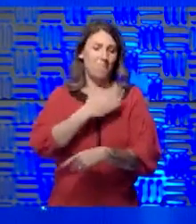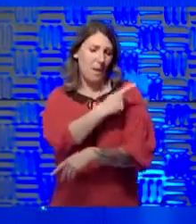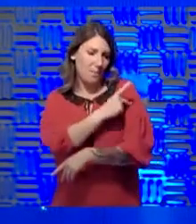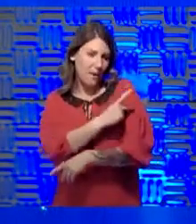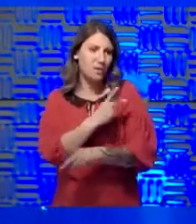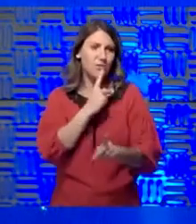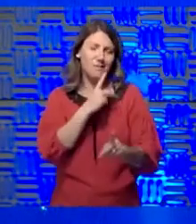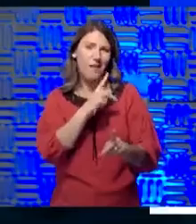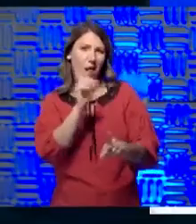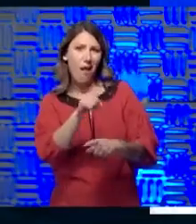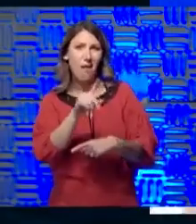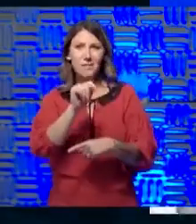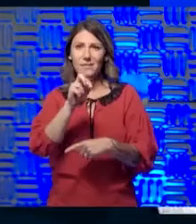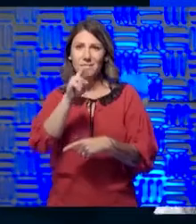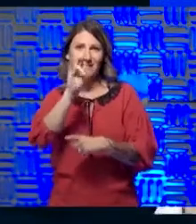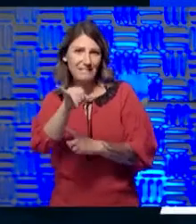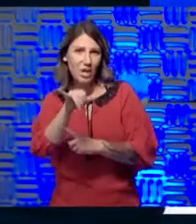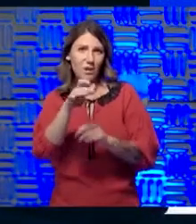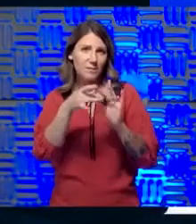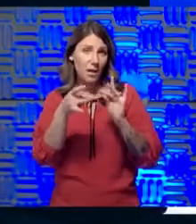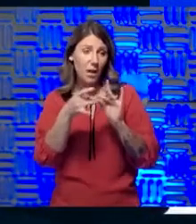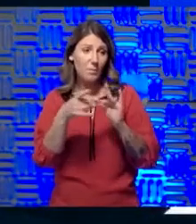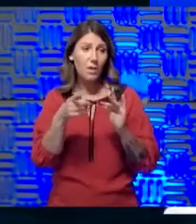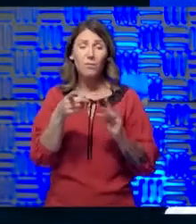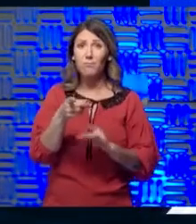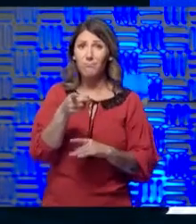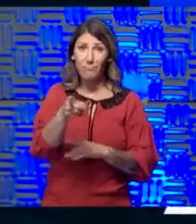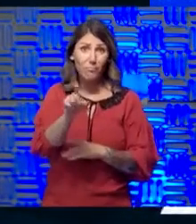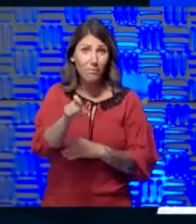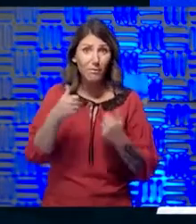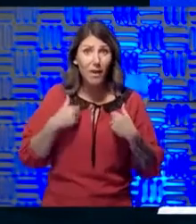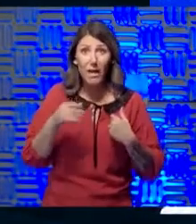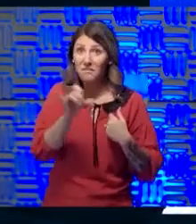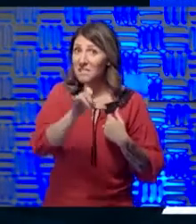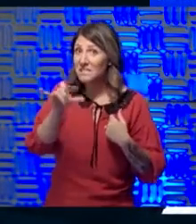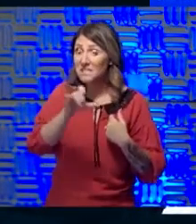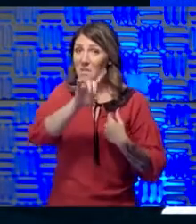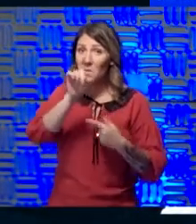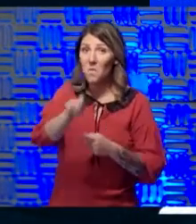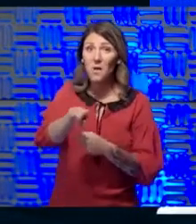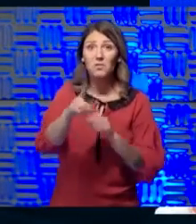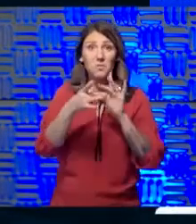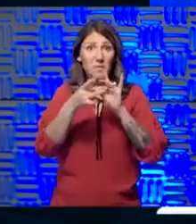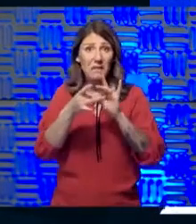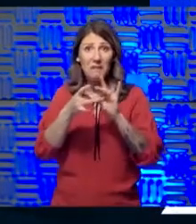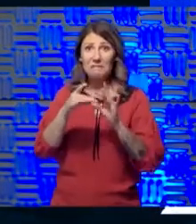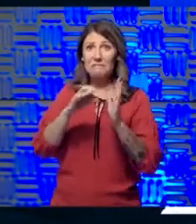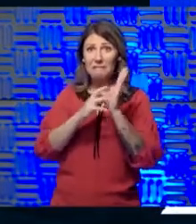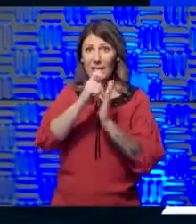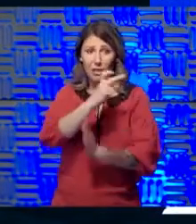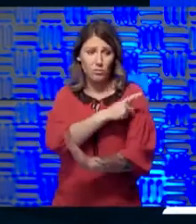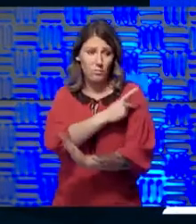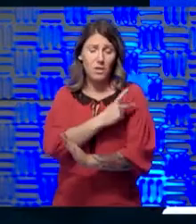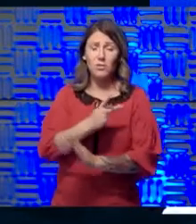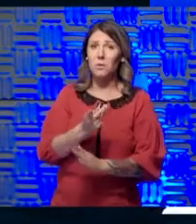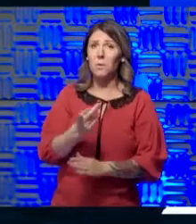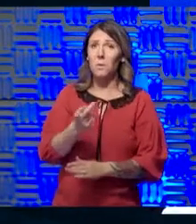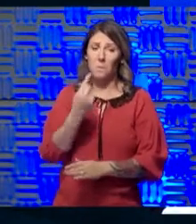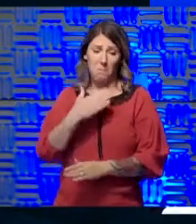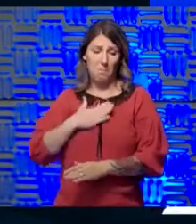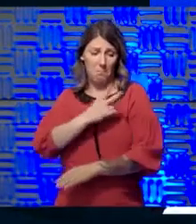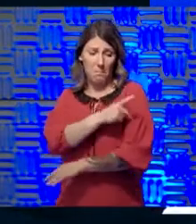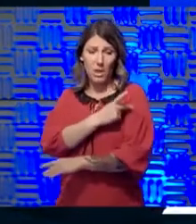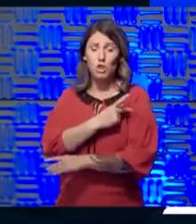comment on it, because you got to be having the same question at the cancer center. One of my patients yesterday, who's immunocompromised, asked